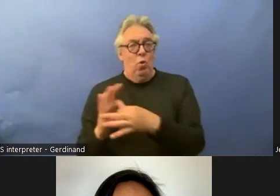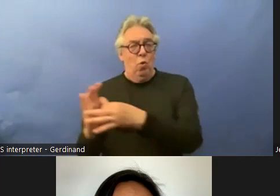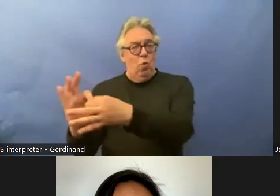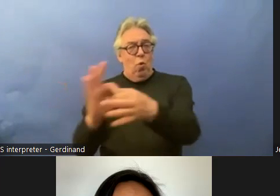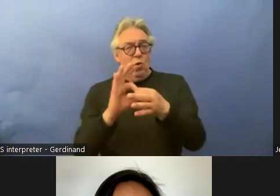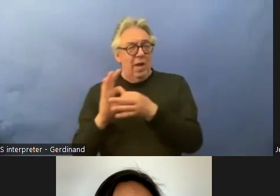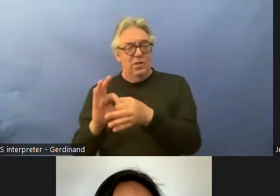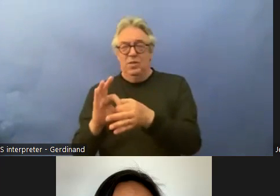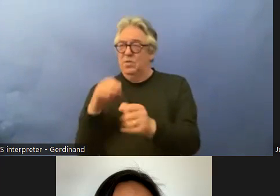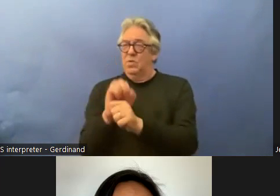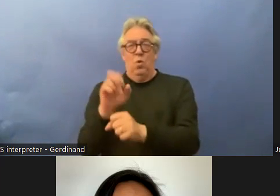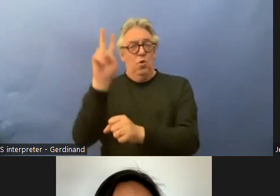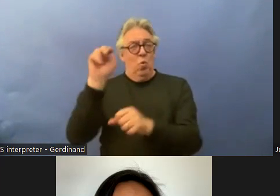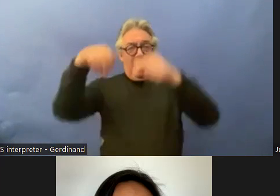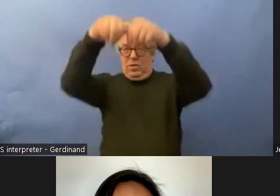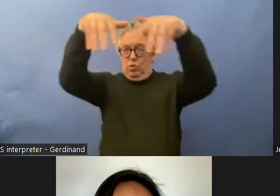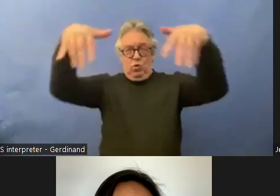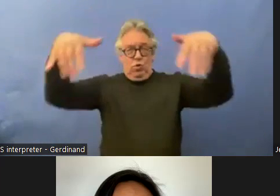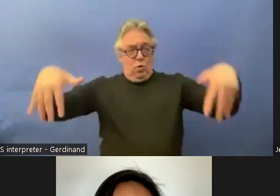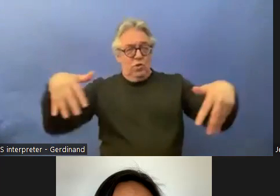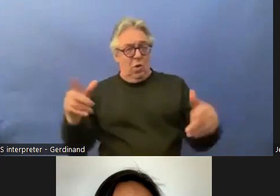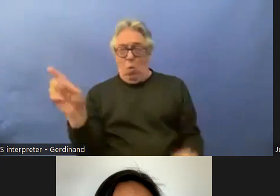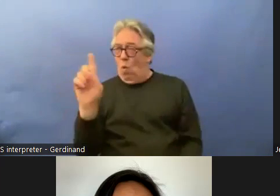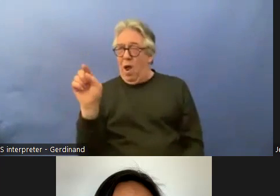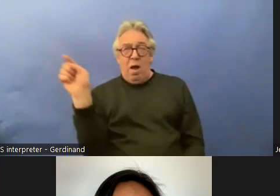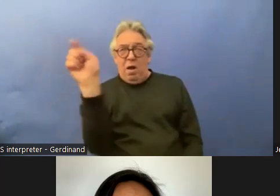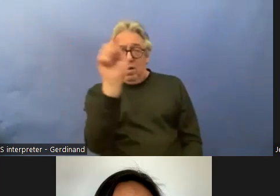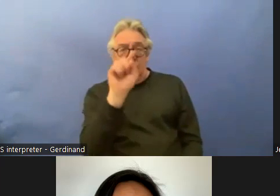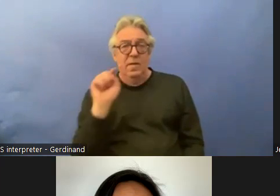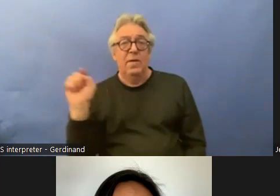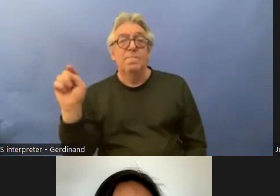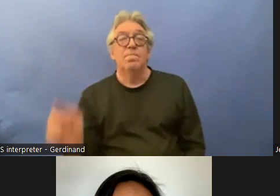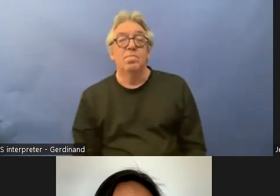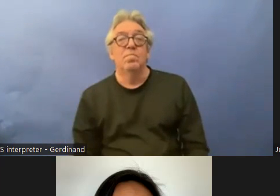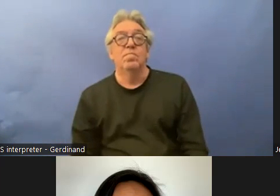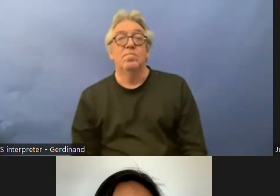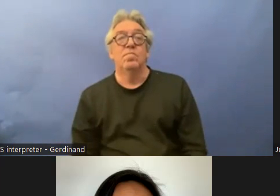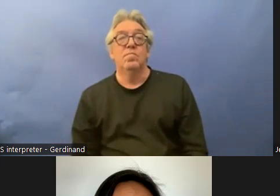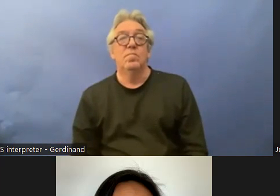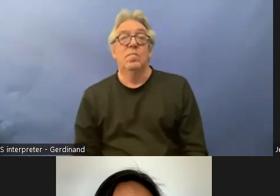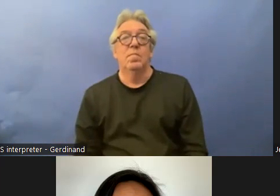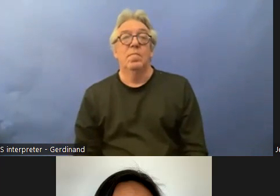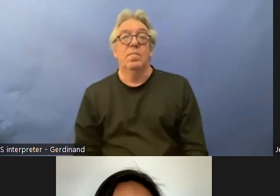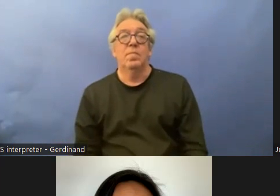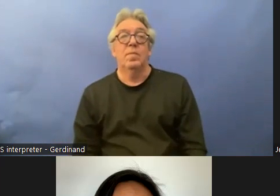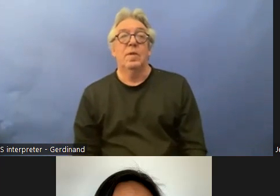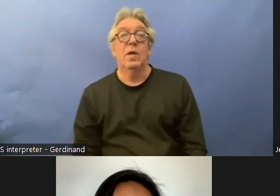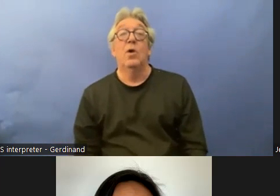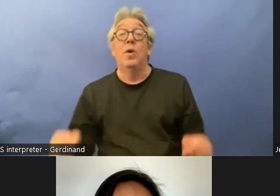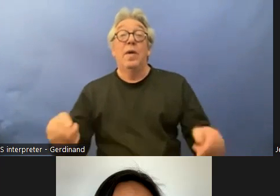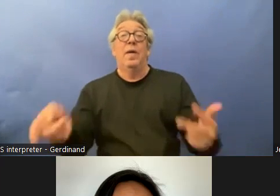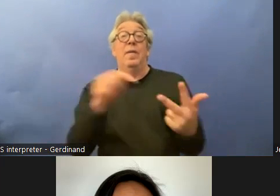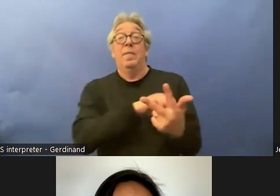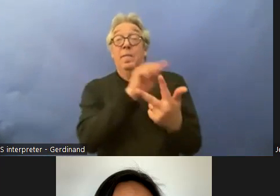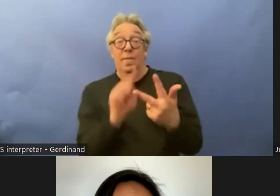and structured within Interagency Committee work and structure. Following that, we